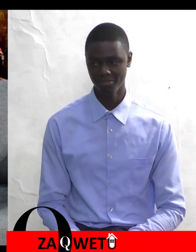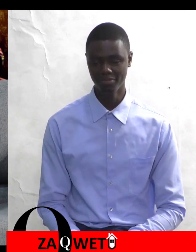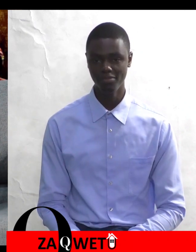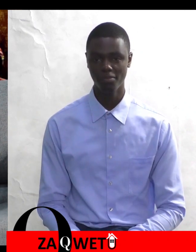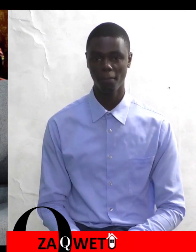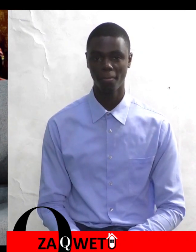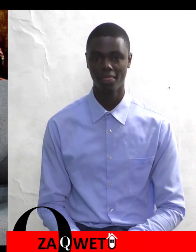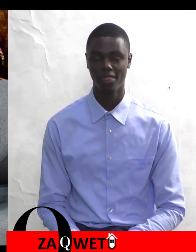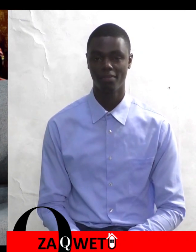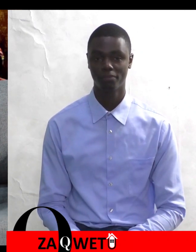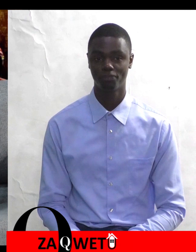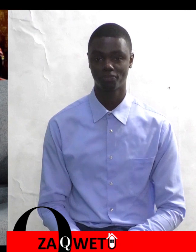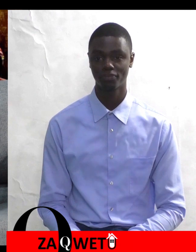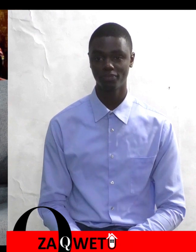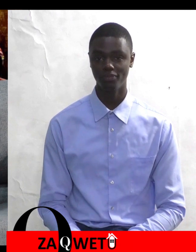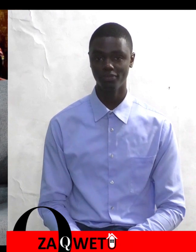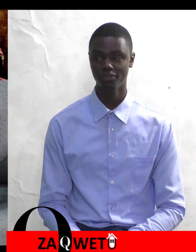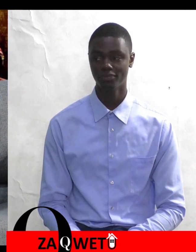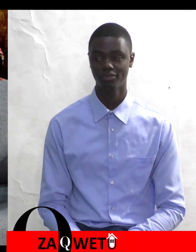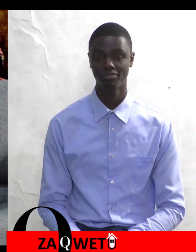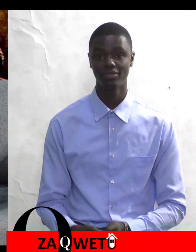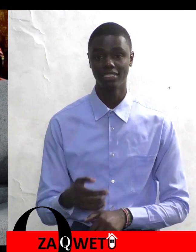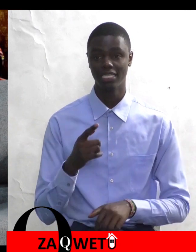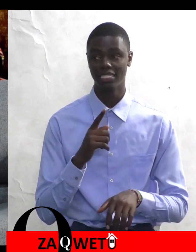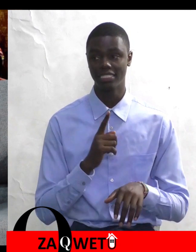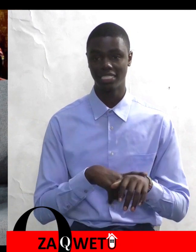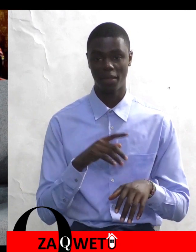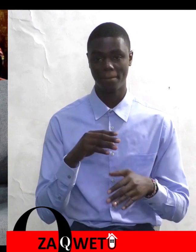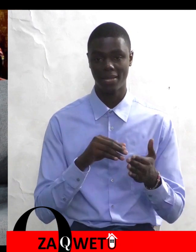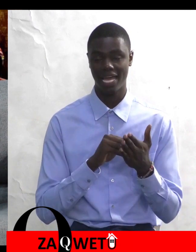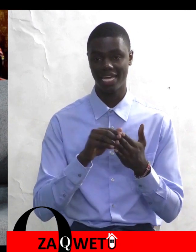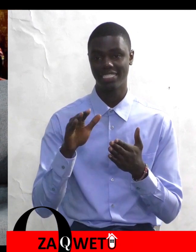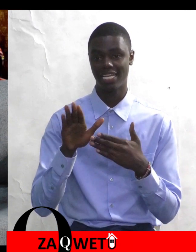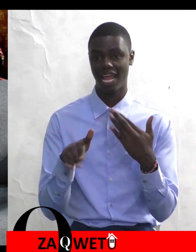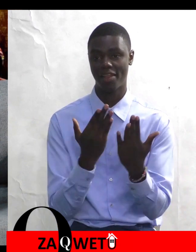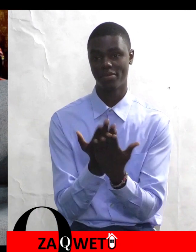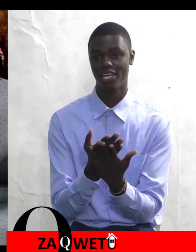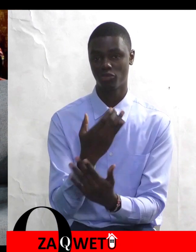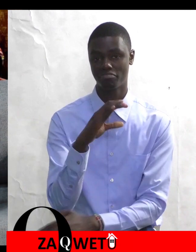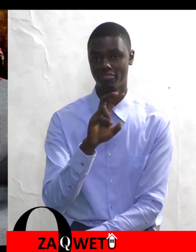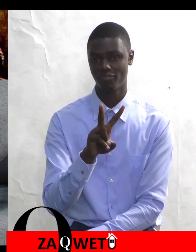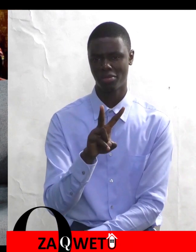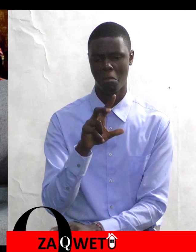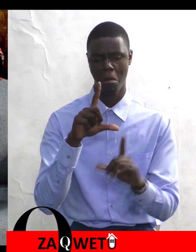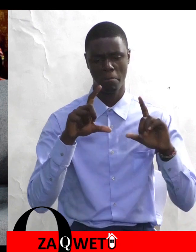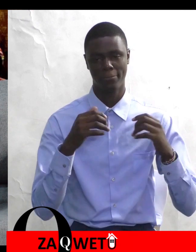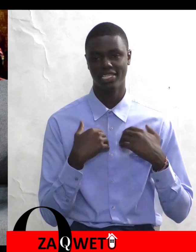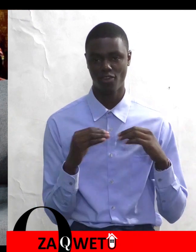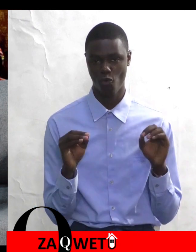Sidi leo nimenyoroshwa. Nero safi. So unapata, unajua when I send an application